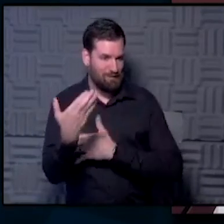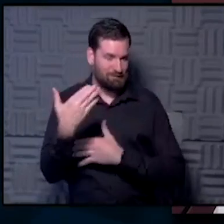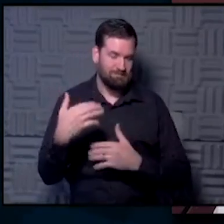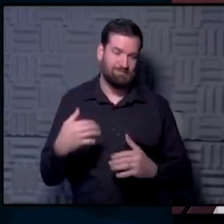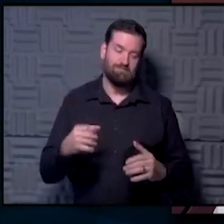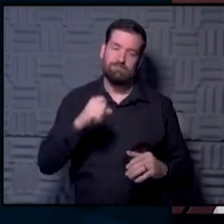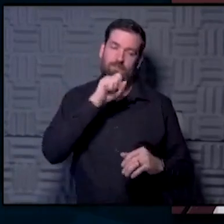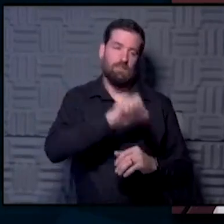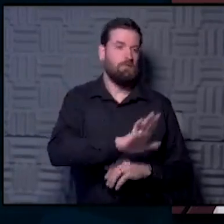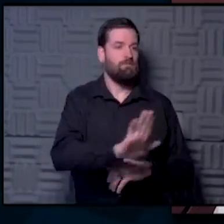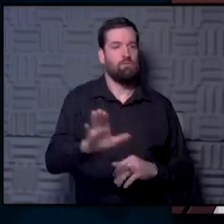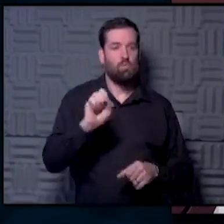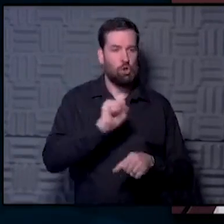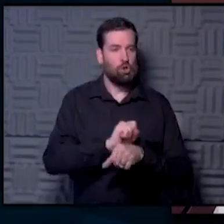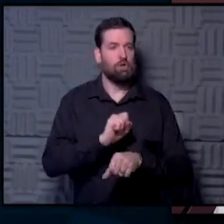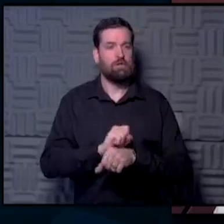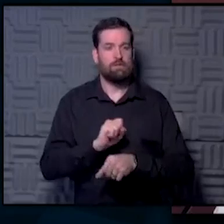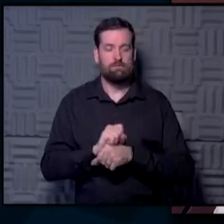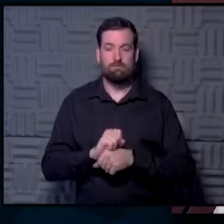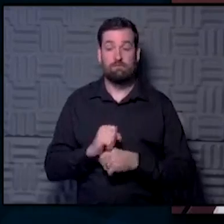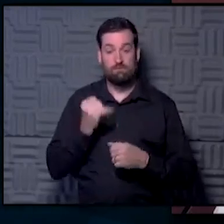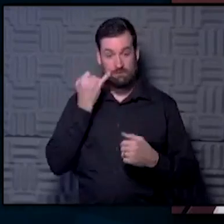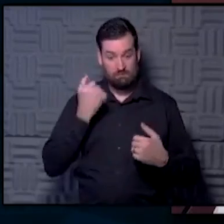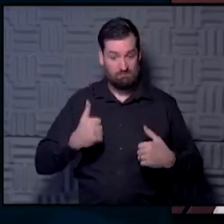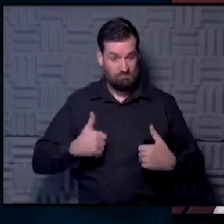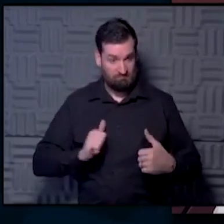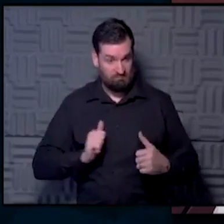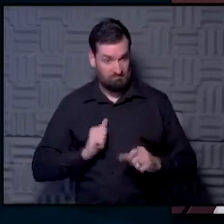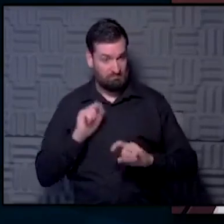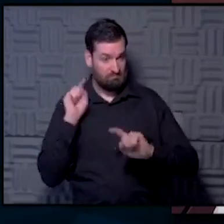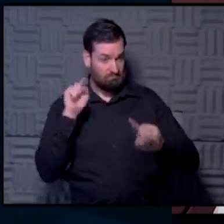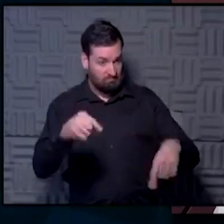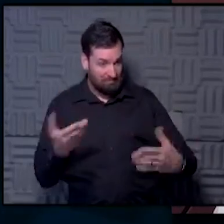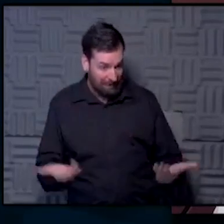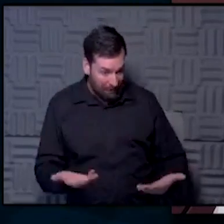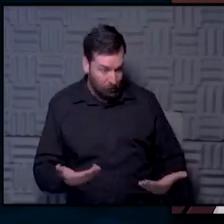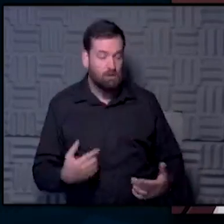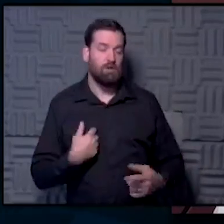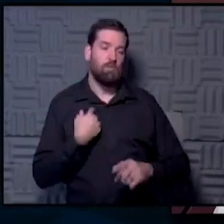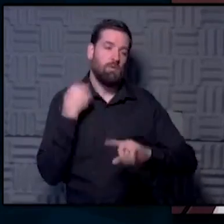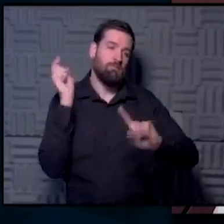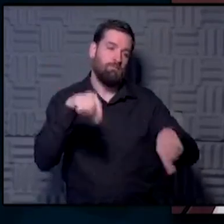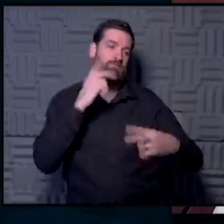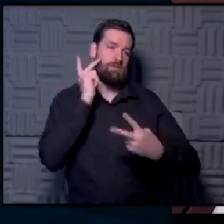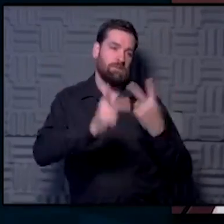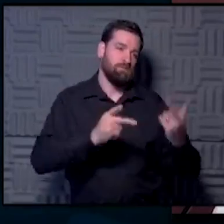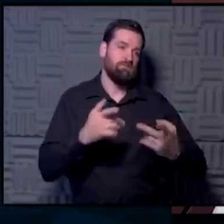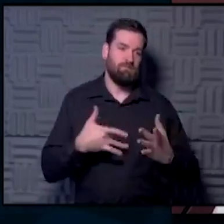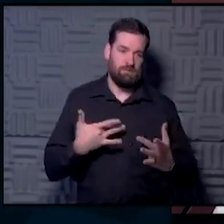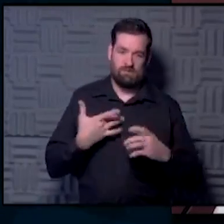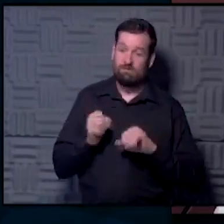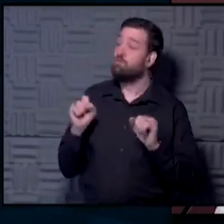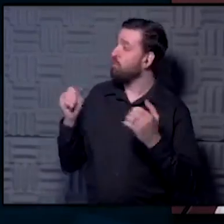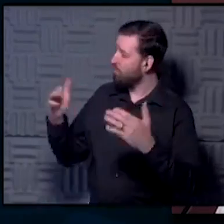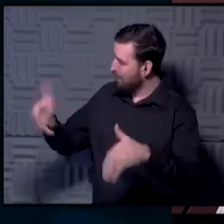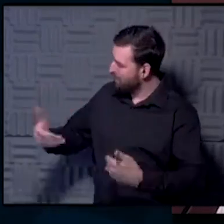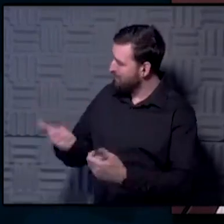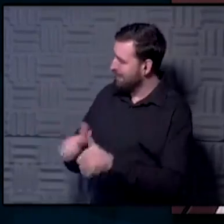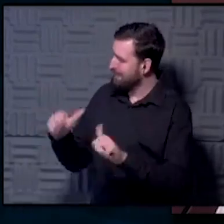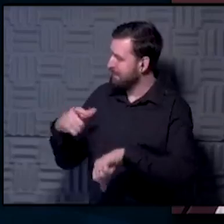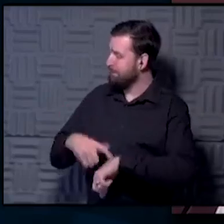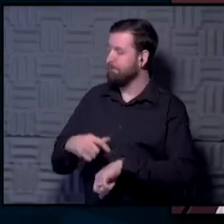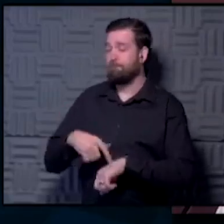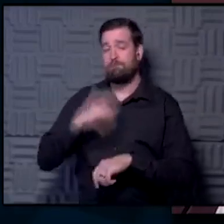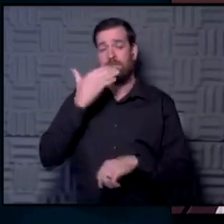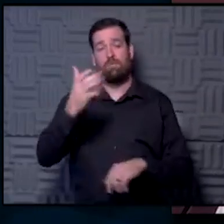And love the work you've done. If I was in Salt Lake, I'd come visit the Fear Factory, and I feel safe doing it. Welcome anytime. So thank you. Yeah. Thank you. And